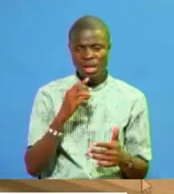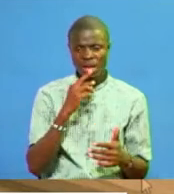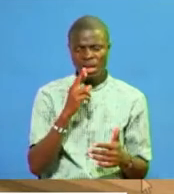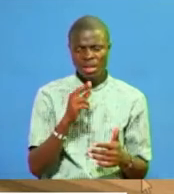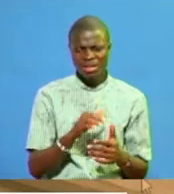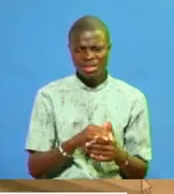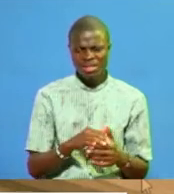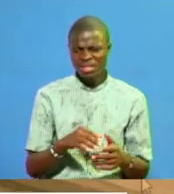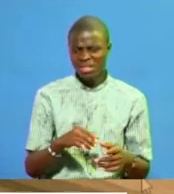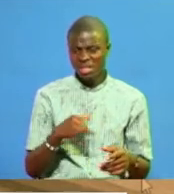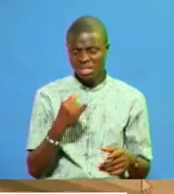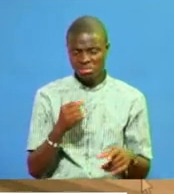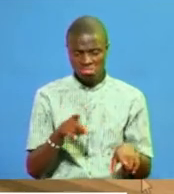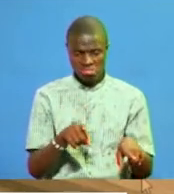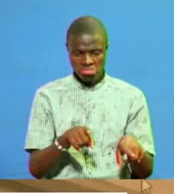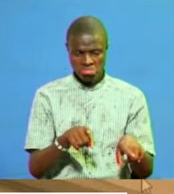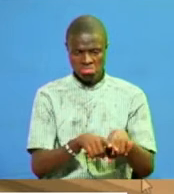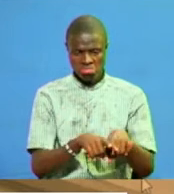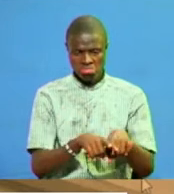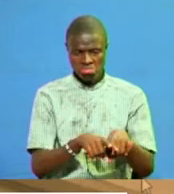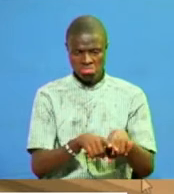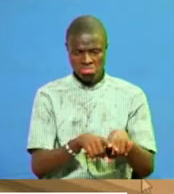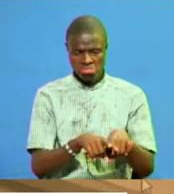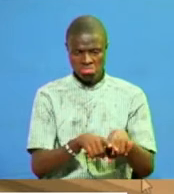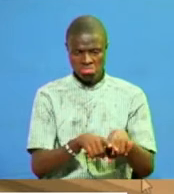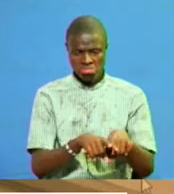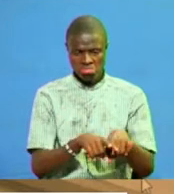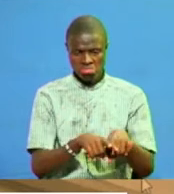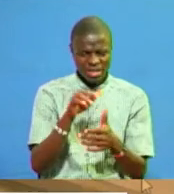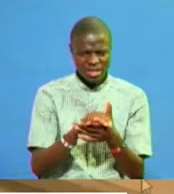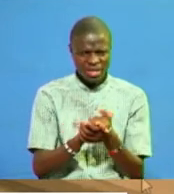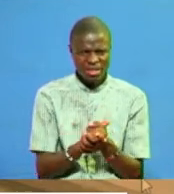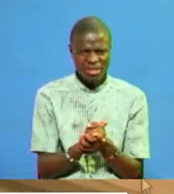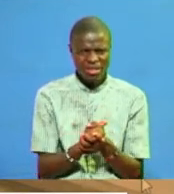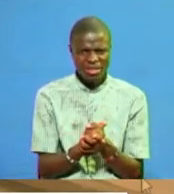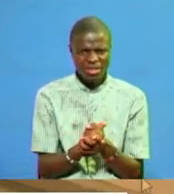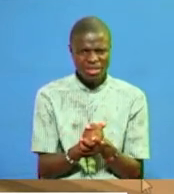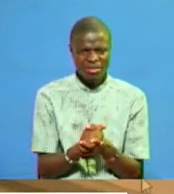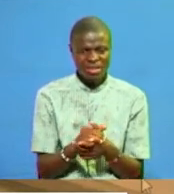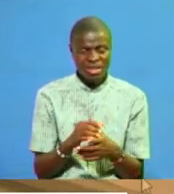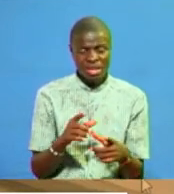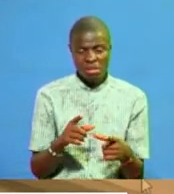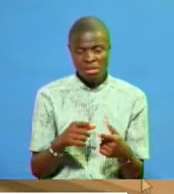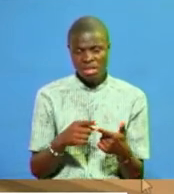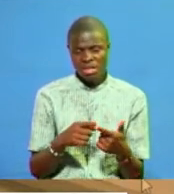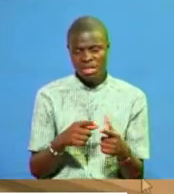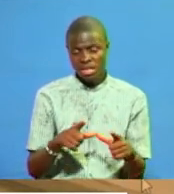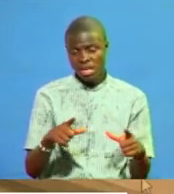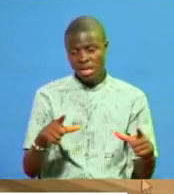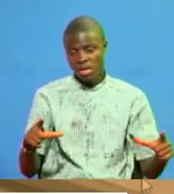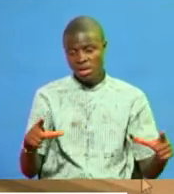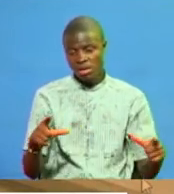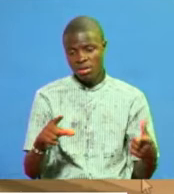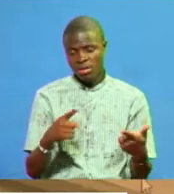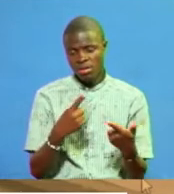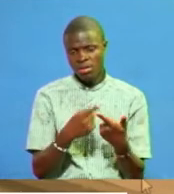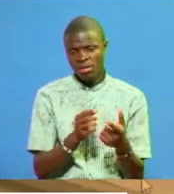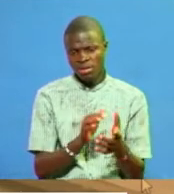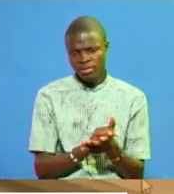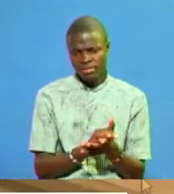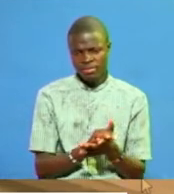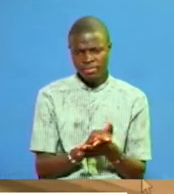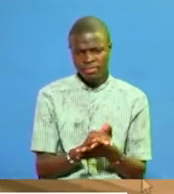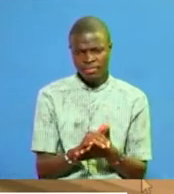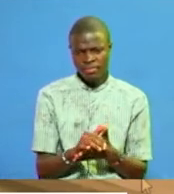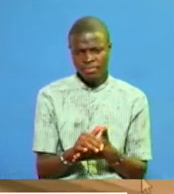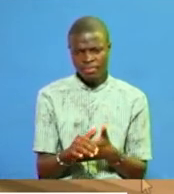is also very predictable. So if you want to do it, let's say 4, 5, 10 years, then you are guaranteed that